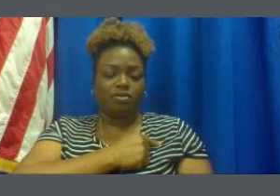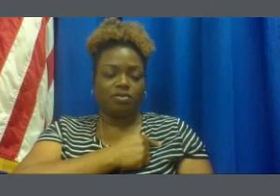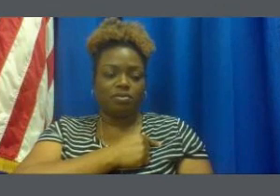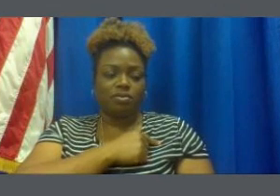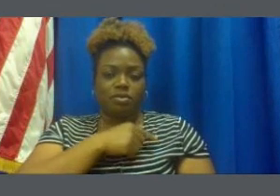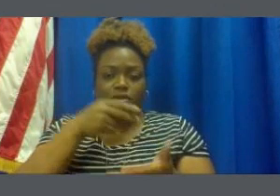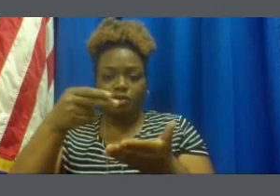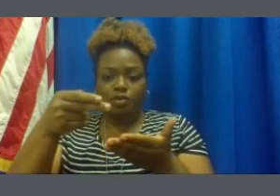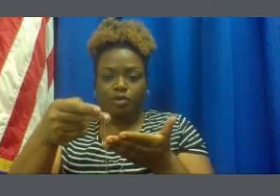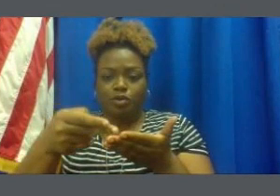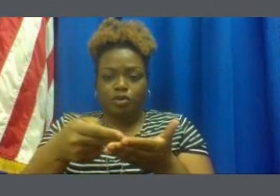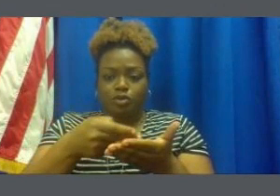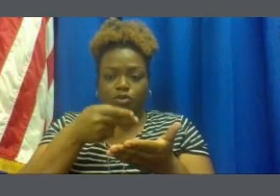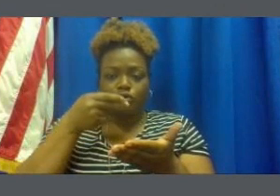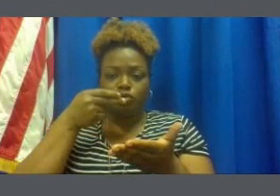Graceful.